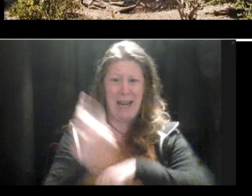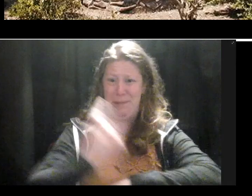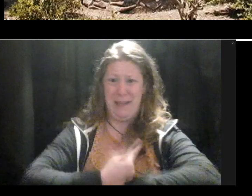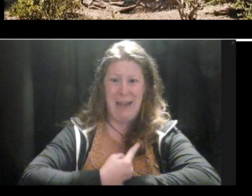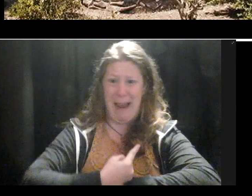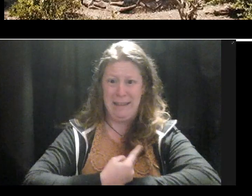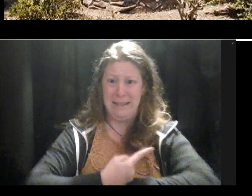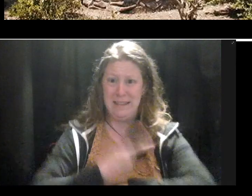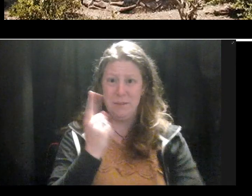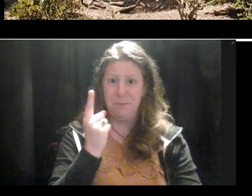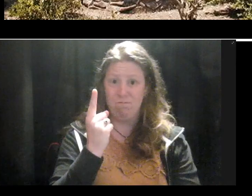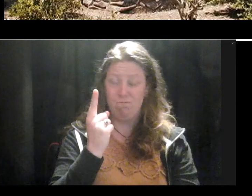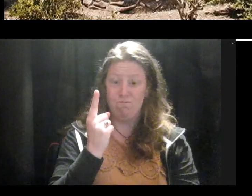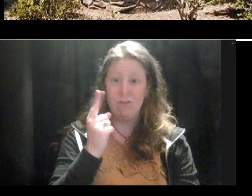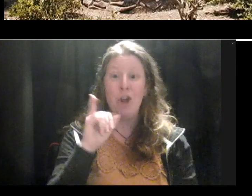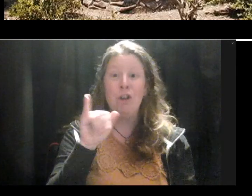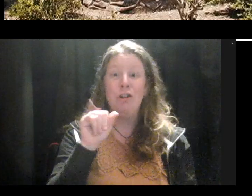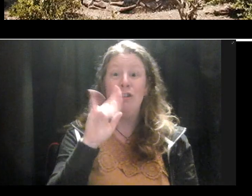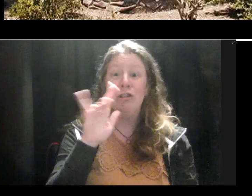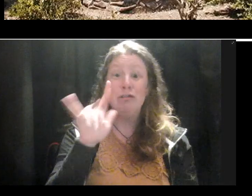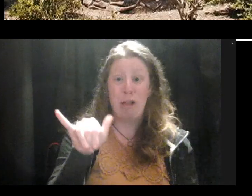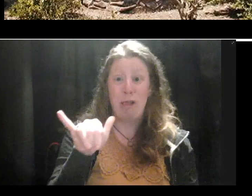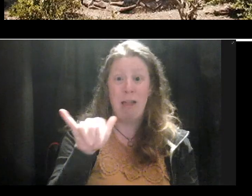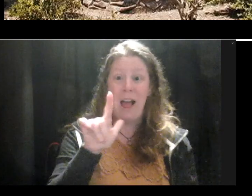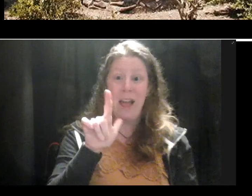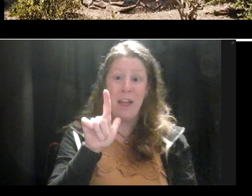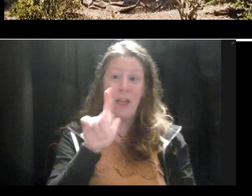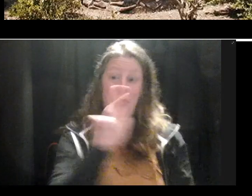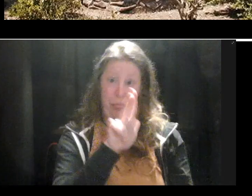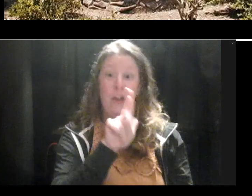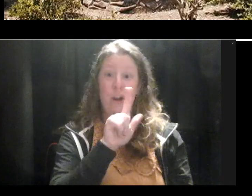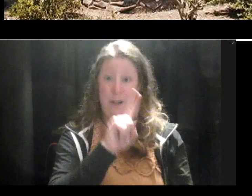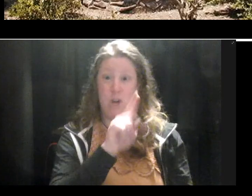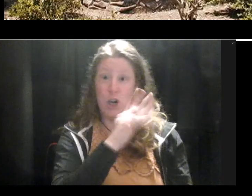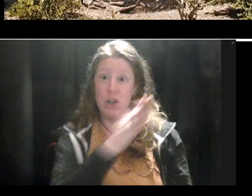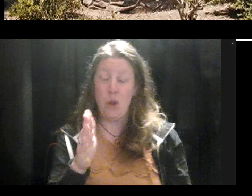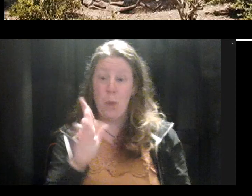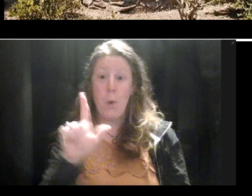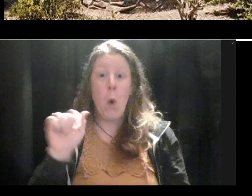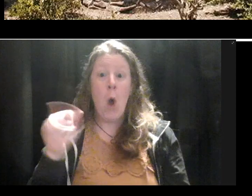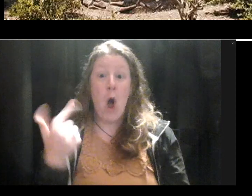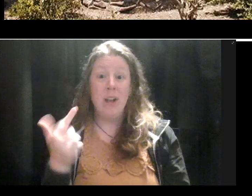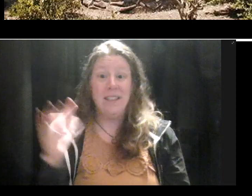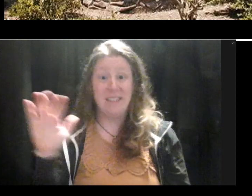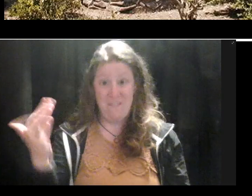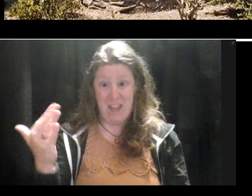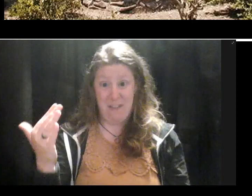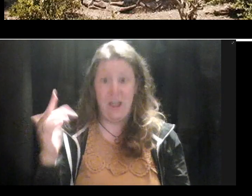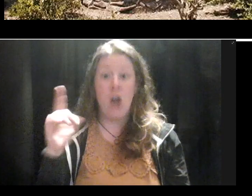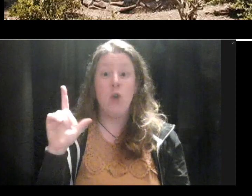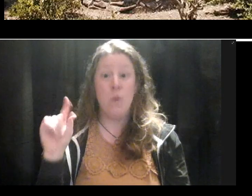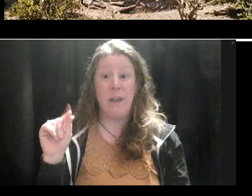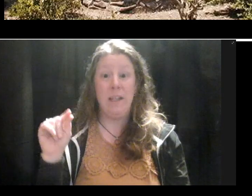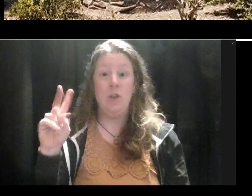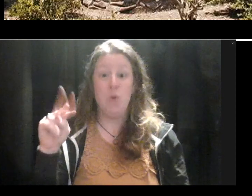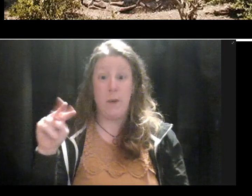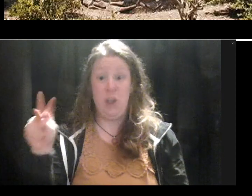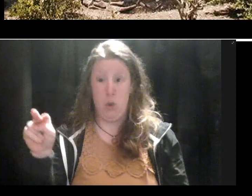Next year, we've already set up the date, July 31st through August